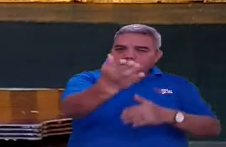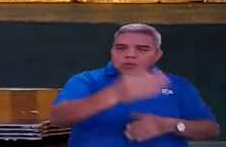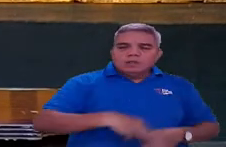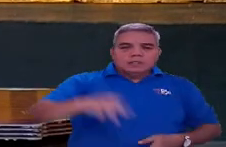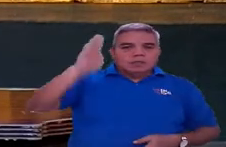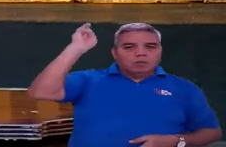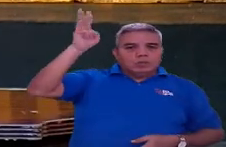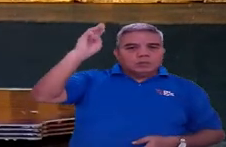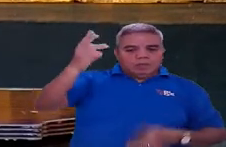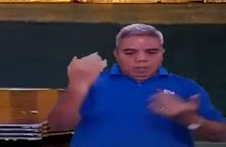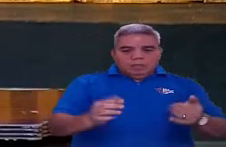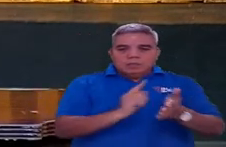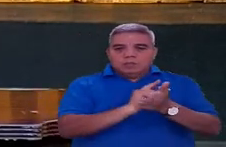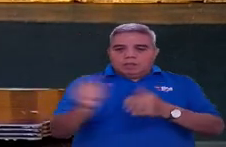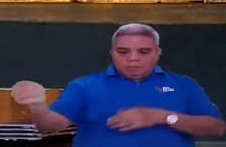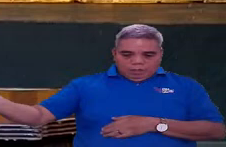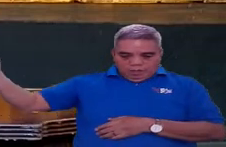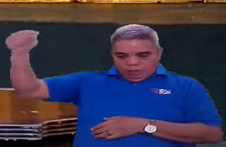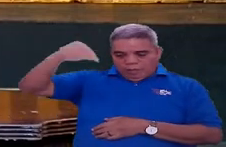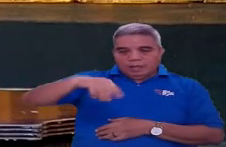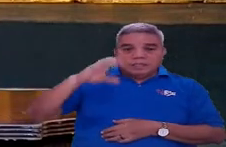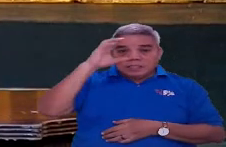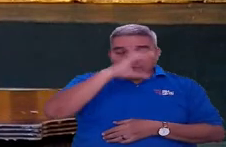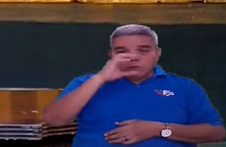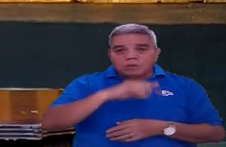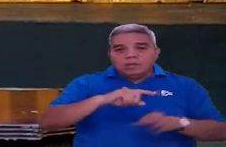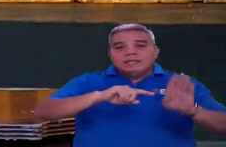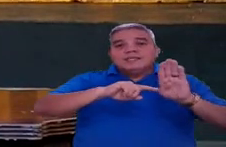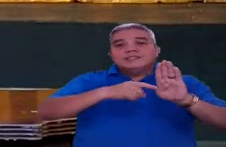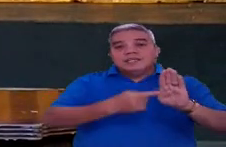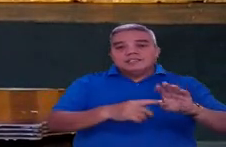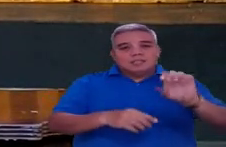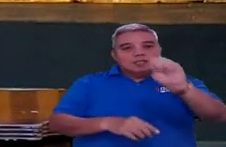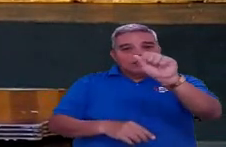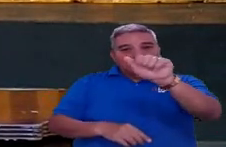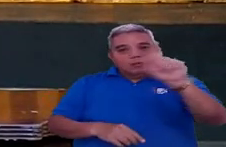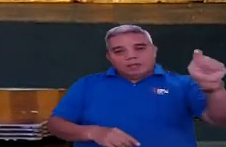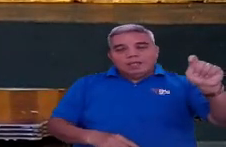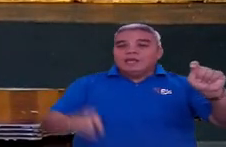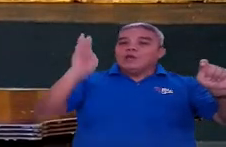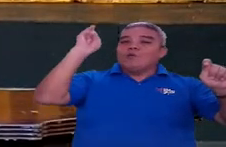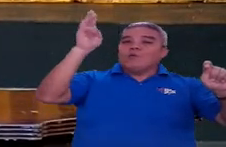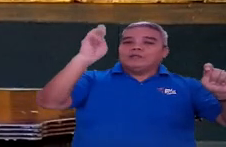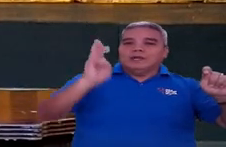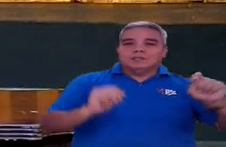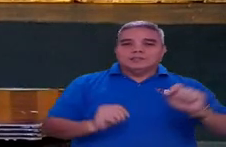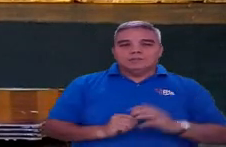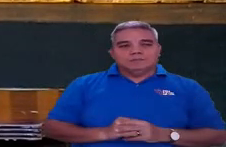have witnessed this week since I arrived here in Cebu, since Saturday. I have witnessed to